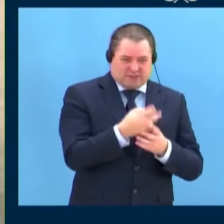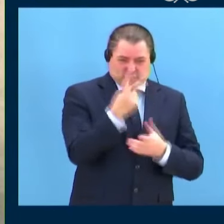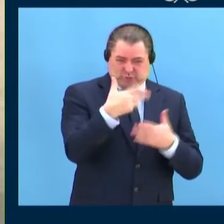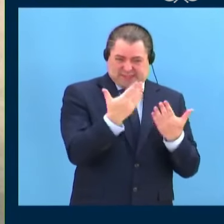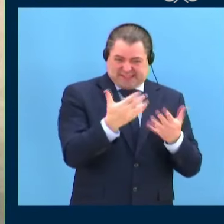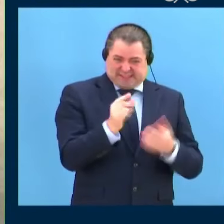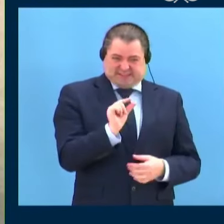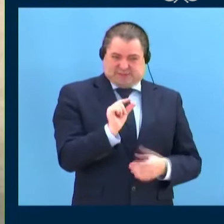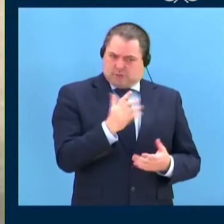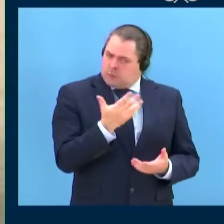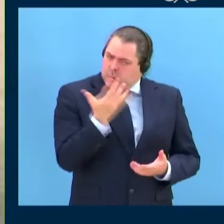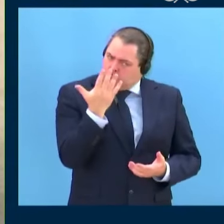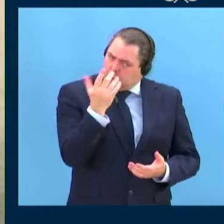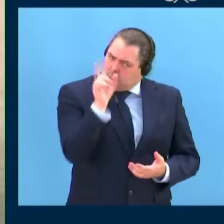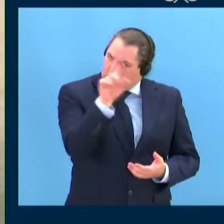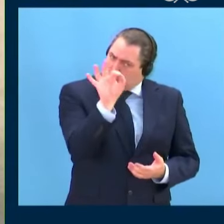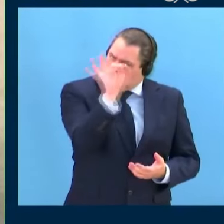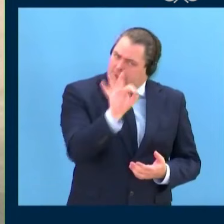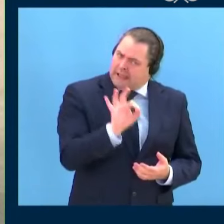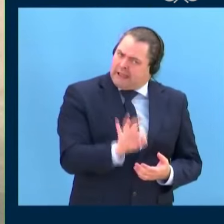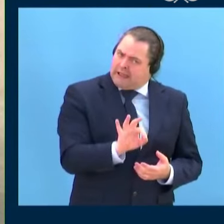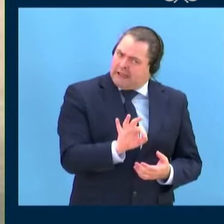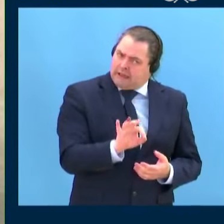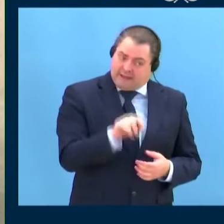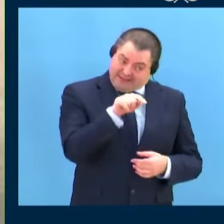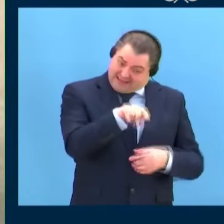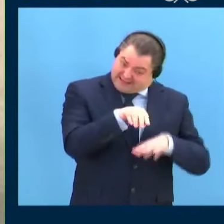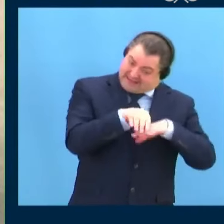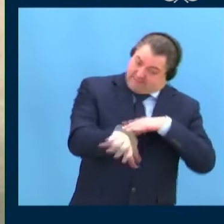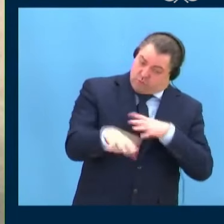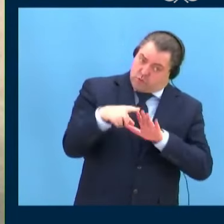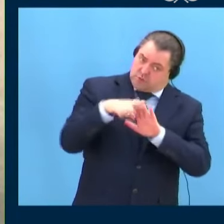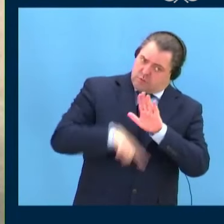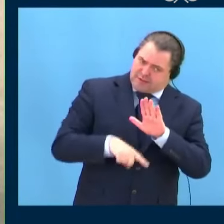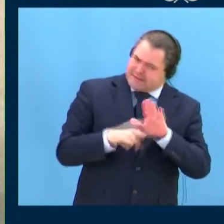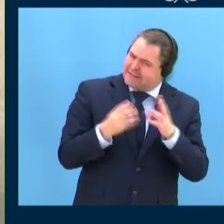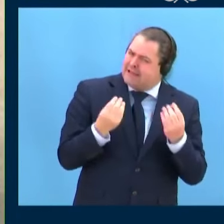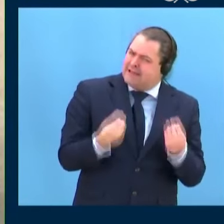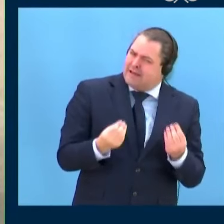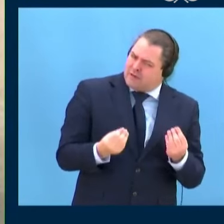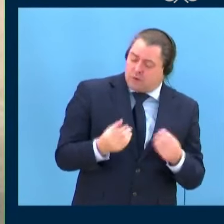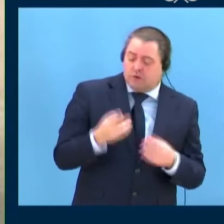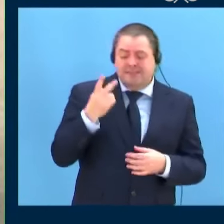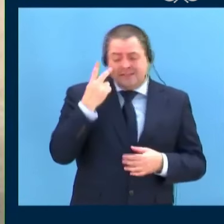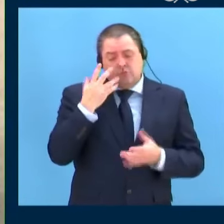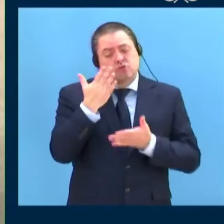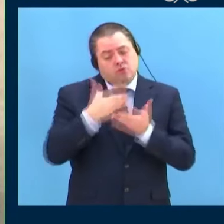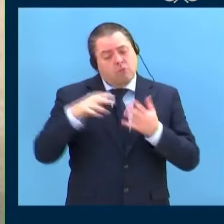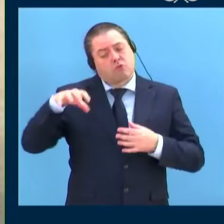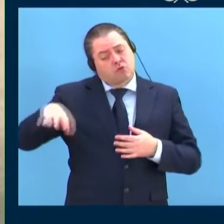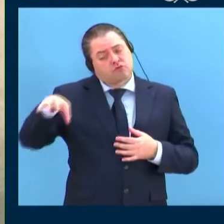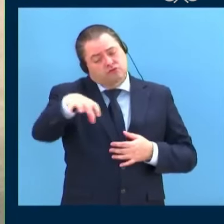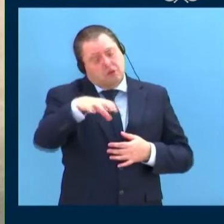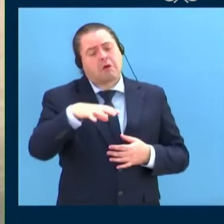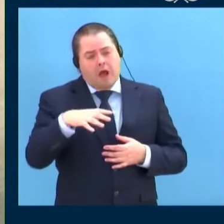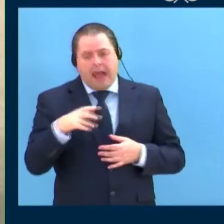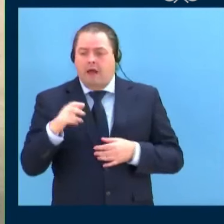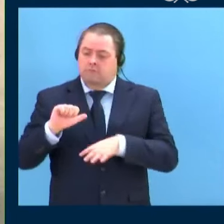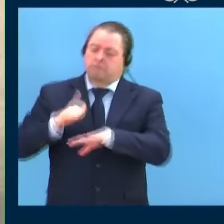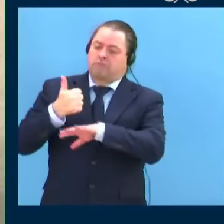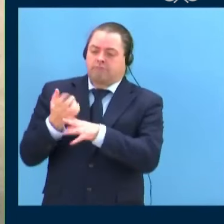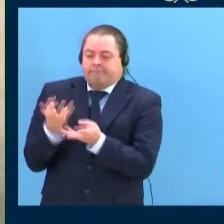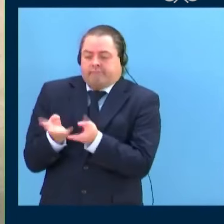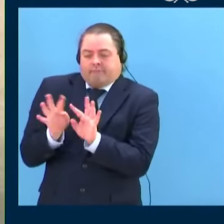development? At the national level, we see some examples of good practice. We see countries creating minority councils,